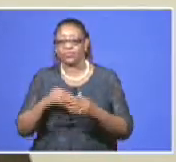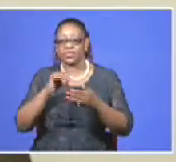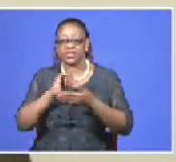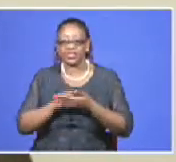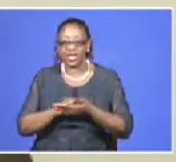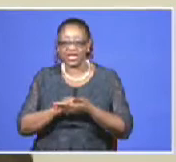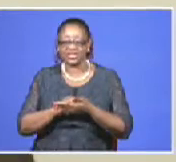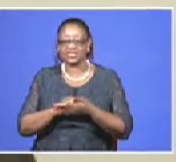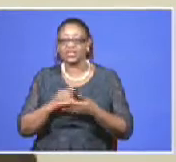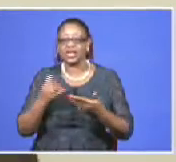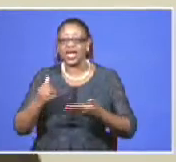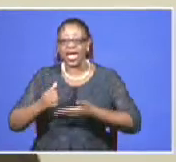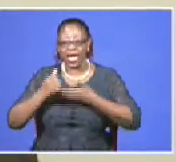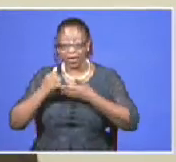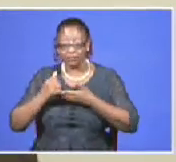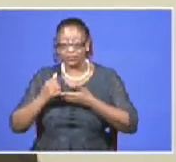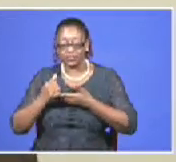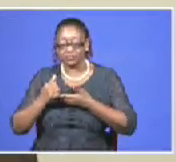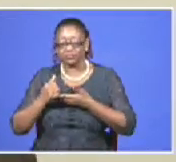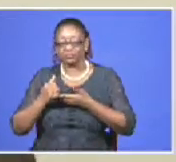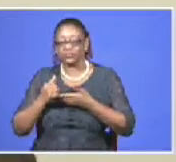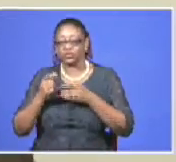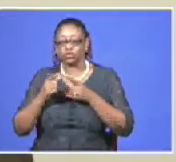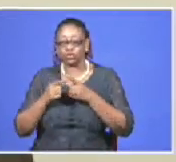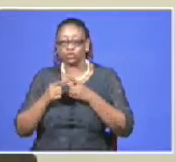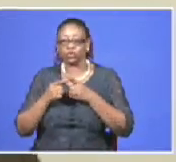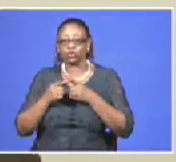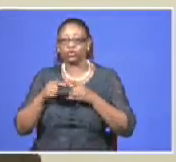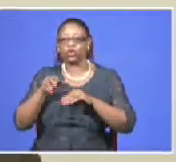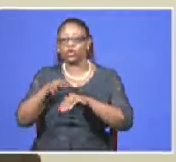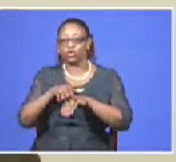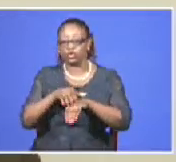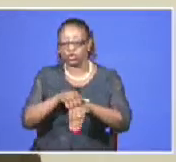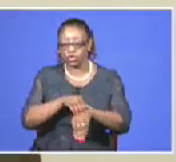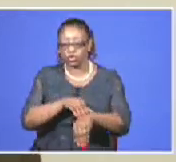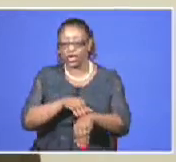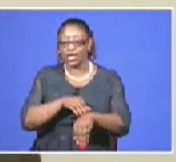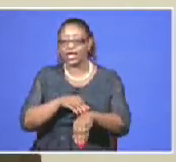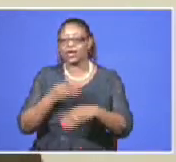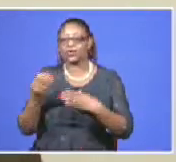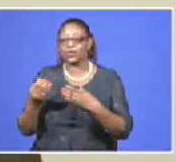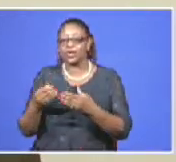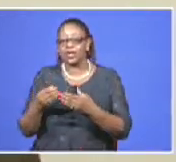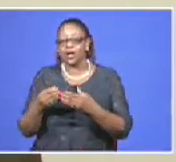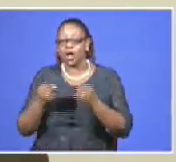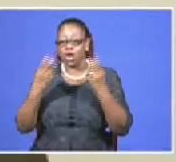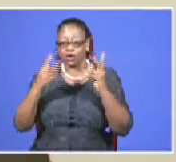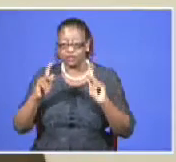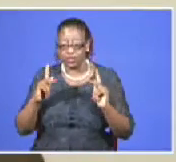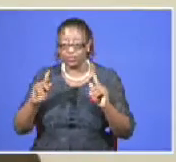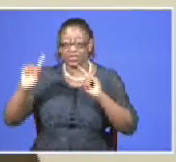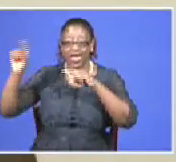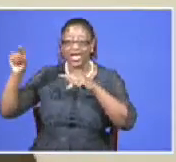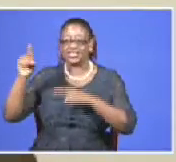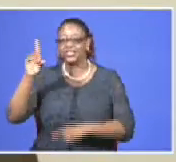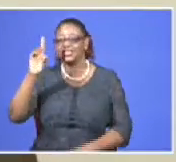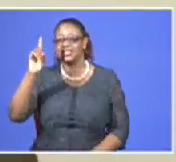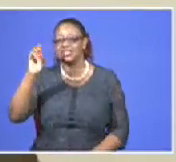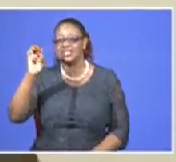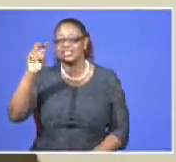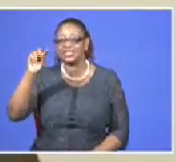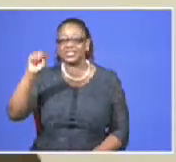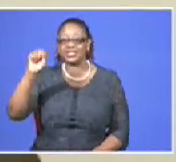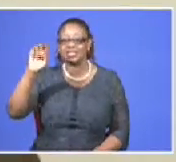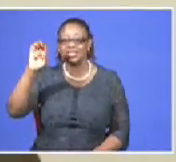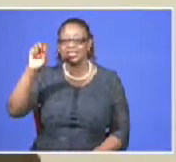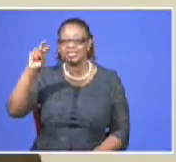That reduces the amount of traffic at our detention center. It reduces the risk associated with